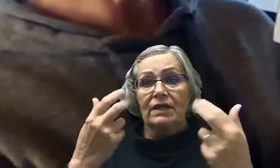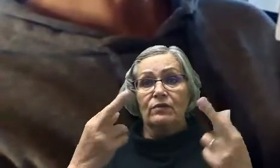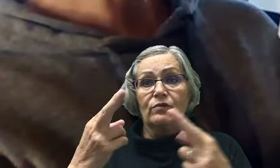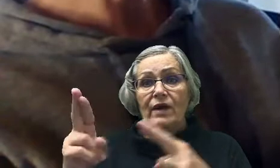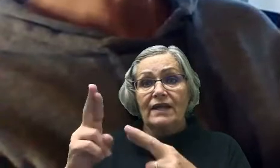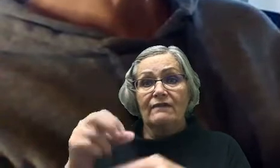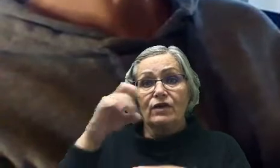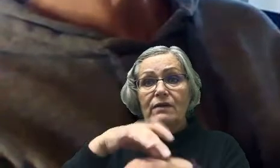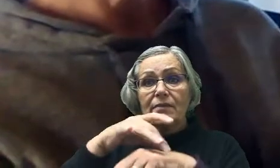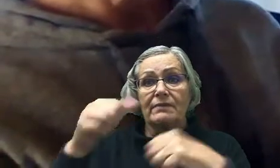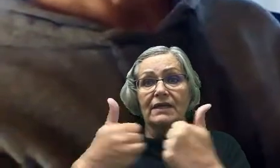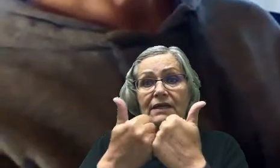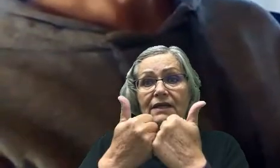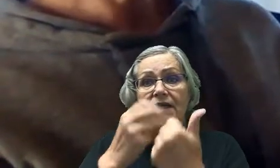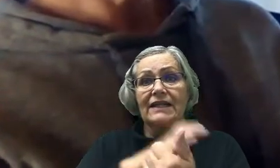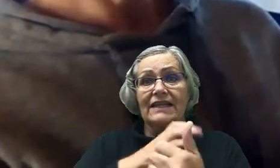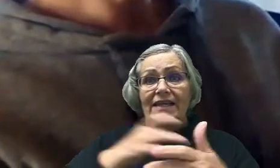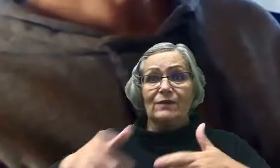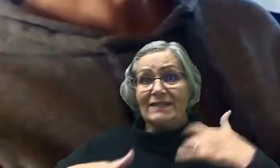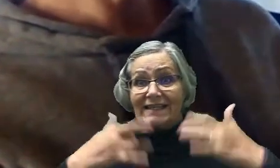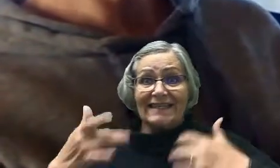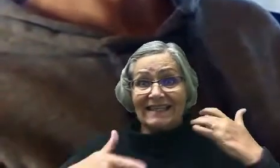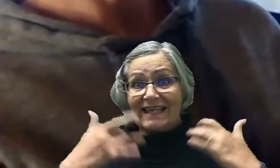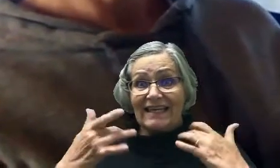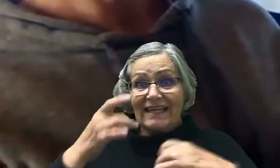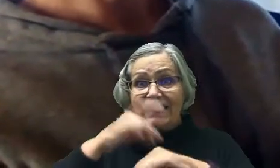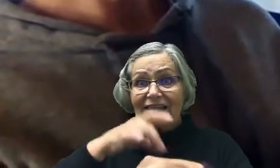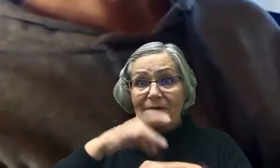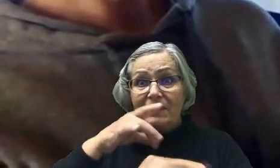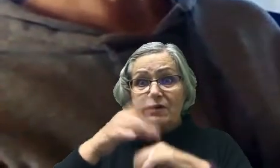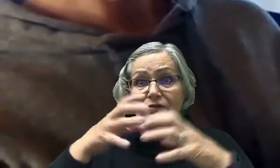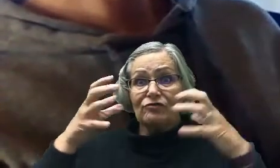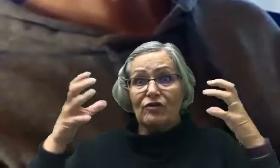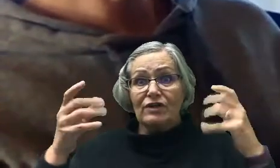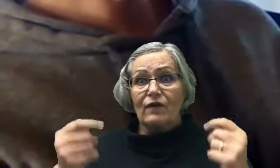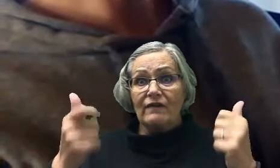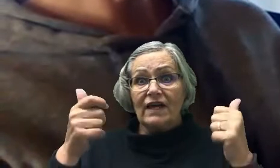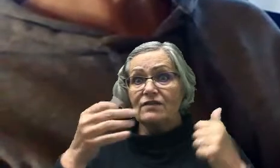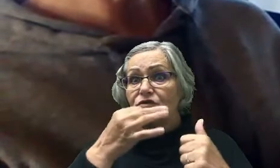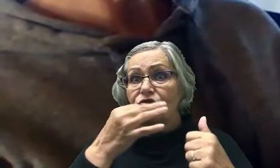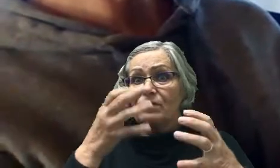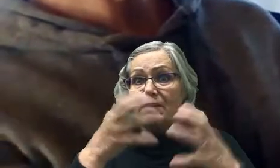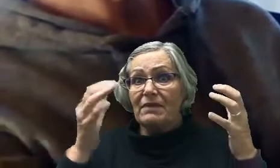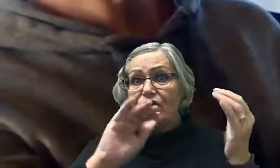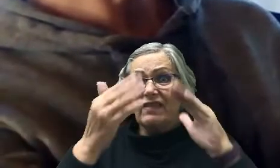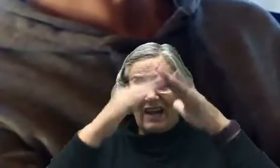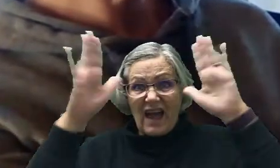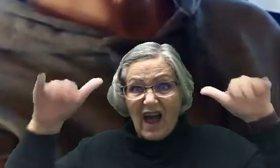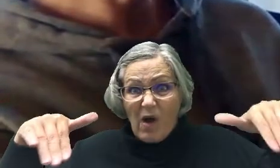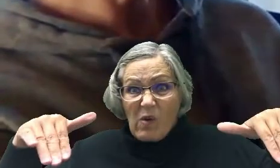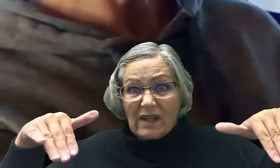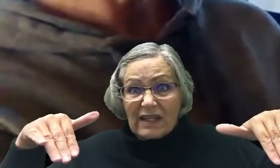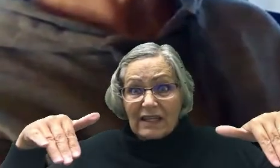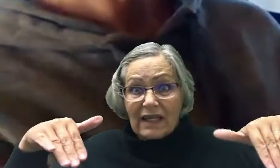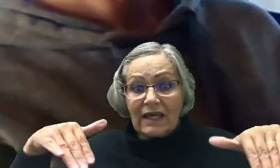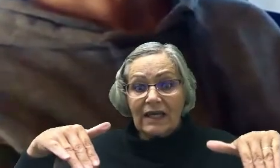for the pumpkin contest. Clayton could hardly wait. The pumpkin was growing so fast it would soon be bigger than his